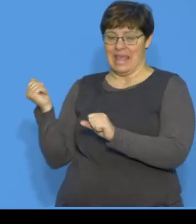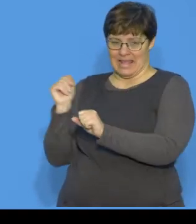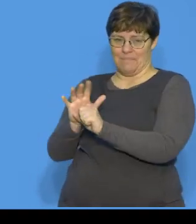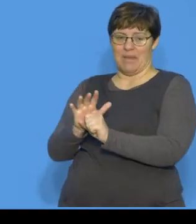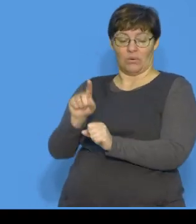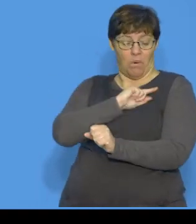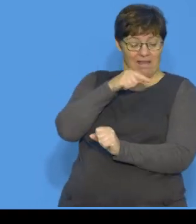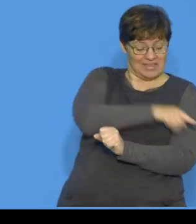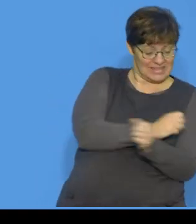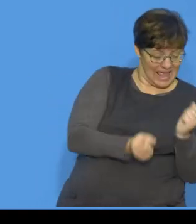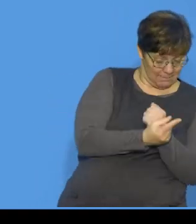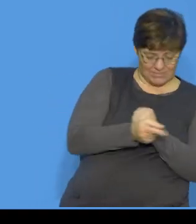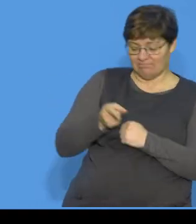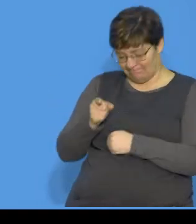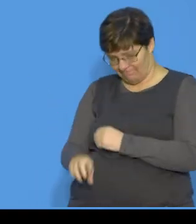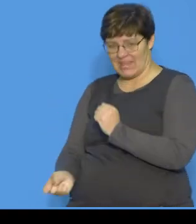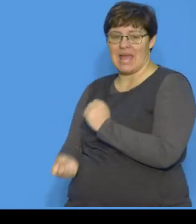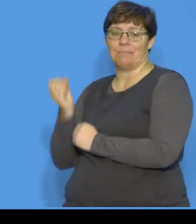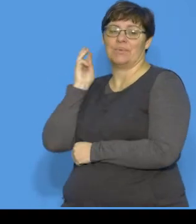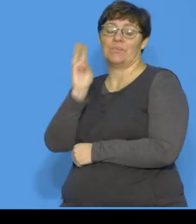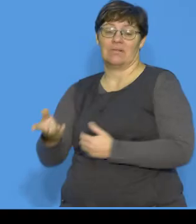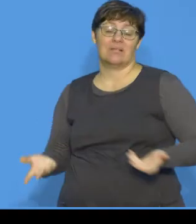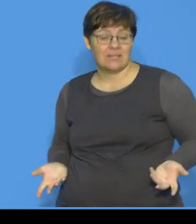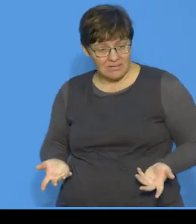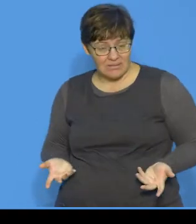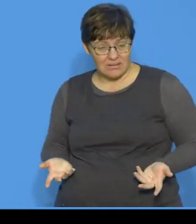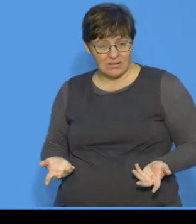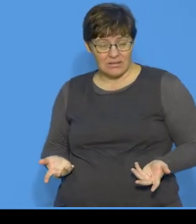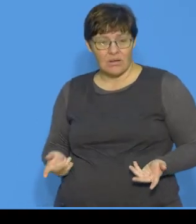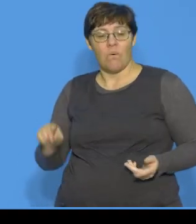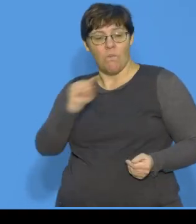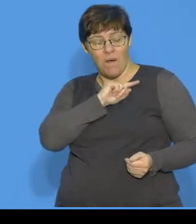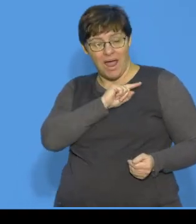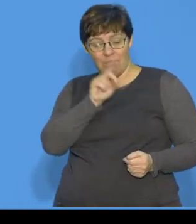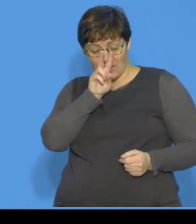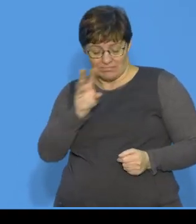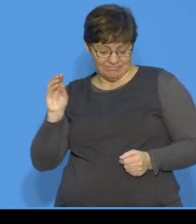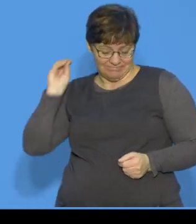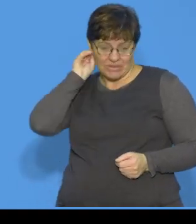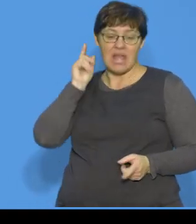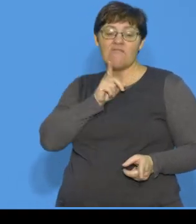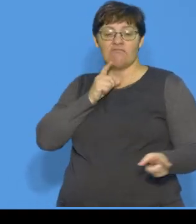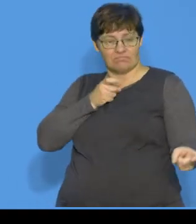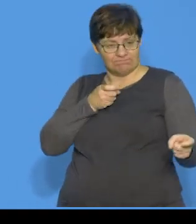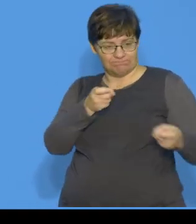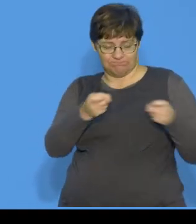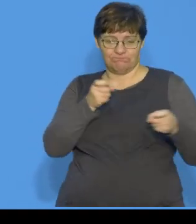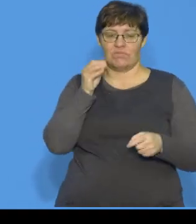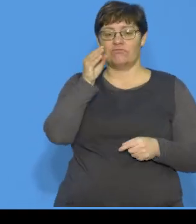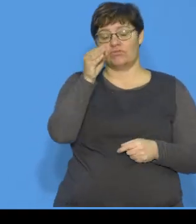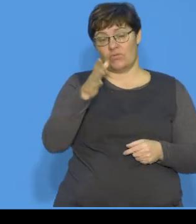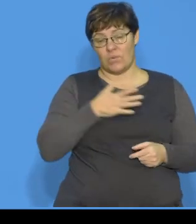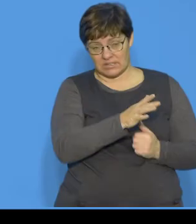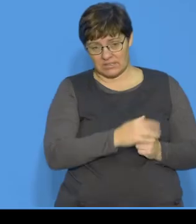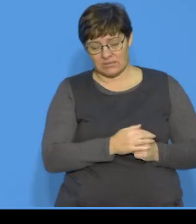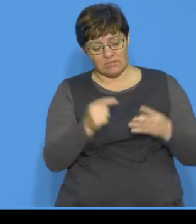need to bear in mind if we're going to be able to manage the future. So these are key words that you're going